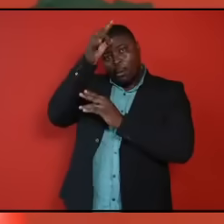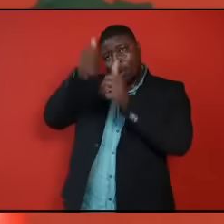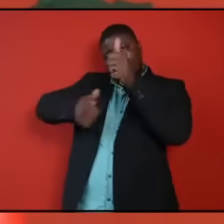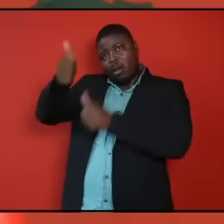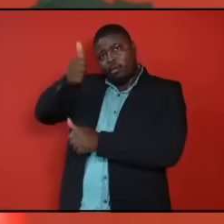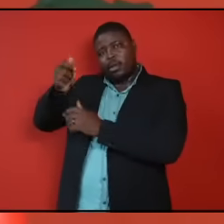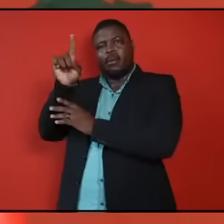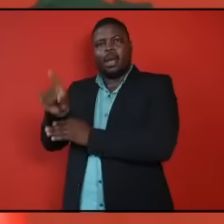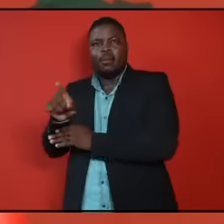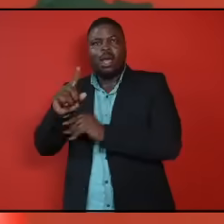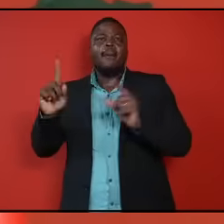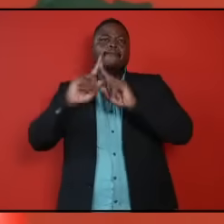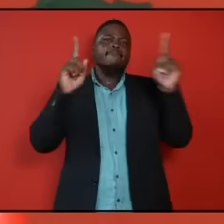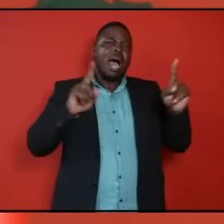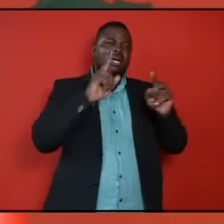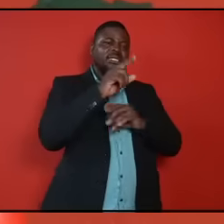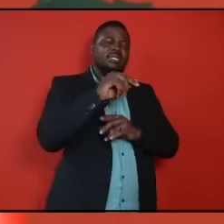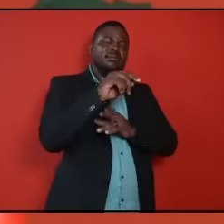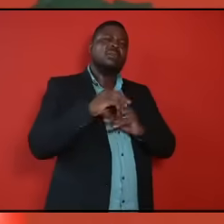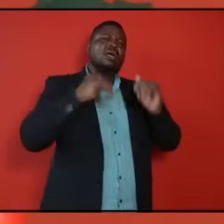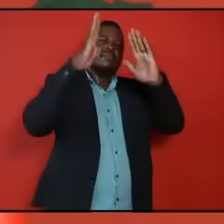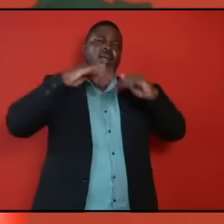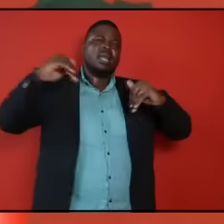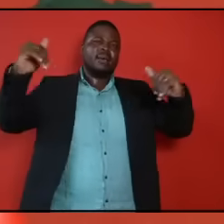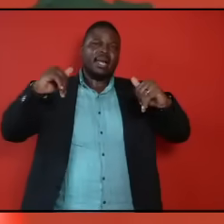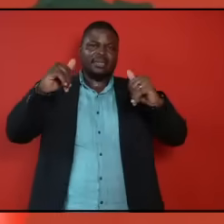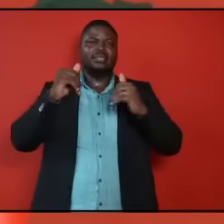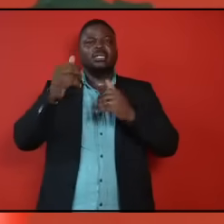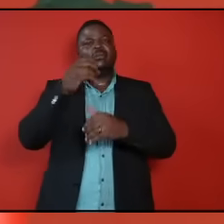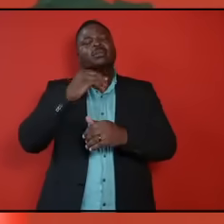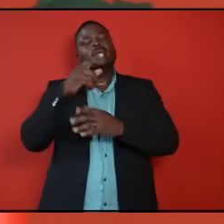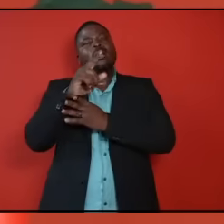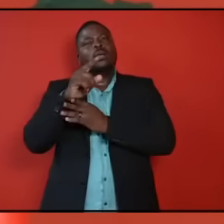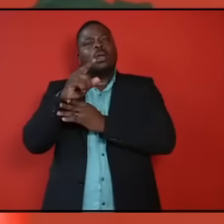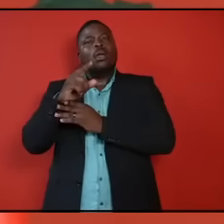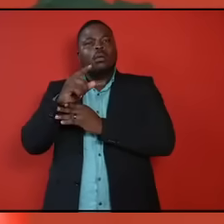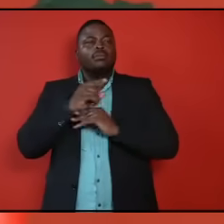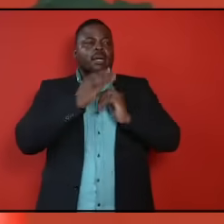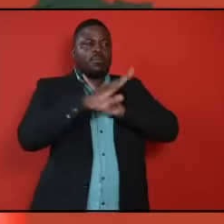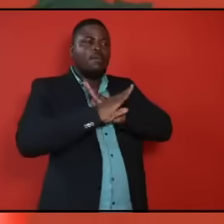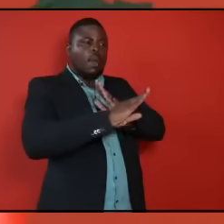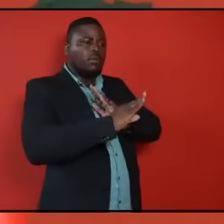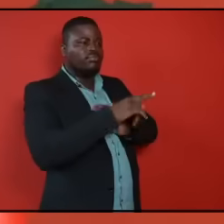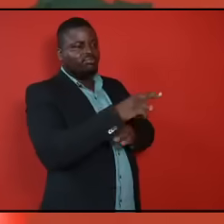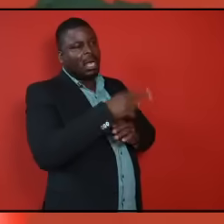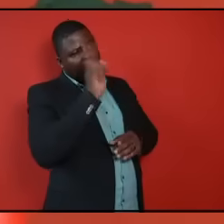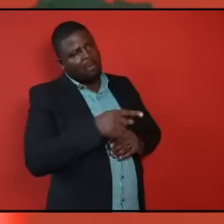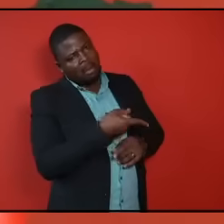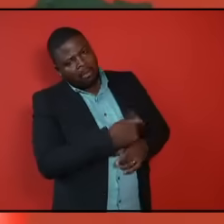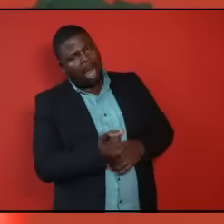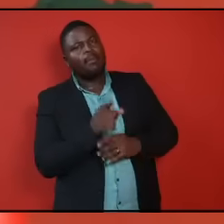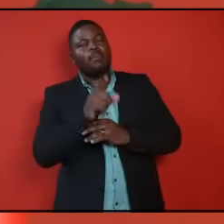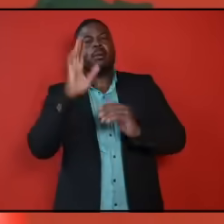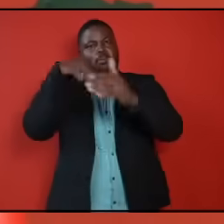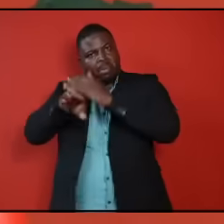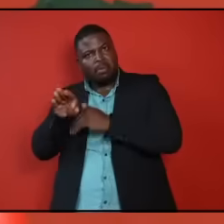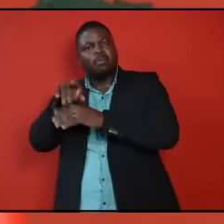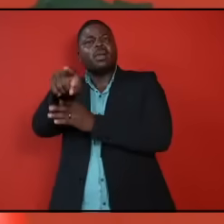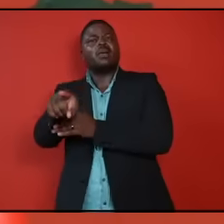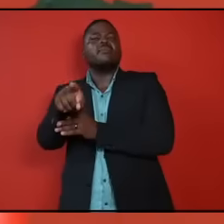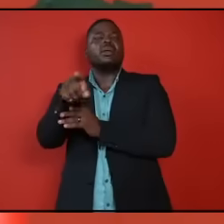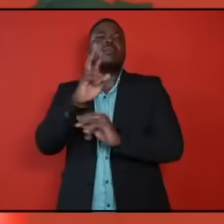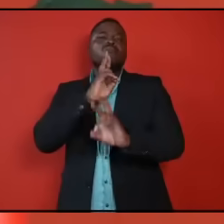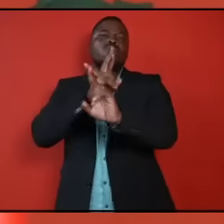contempt for Parliament are effectively shielded from accountability through unverified claims of security threats.